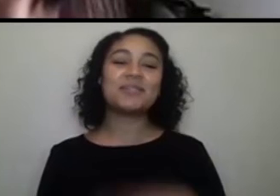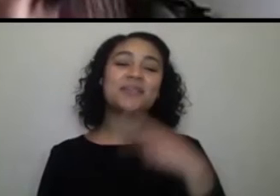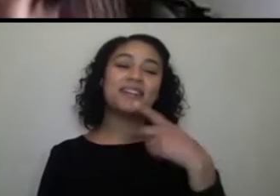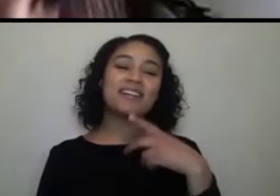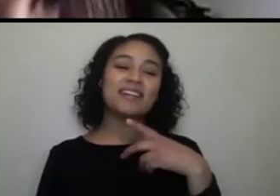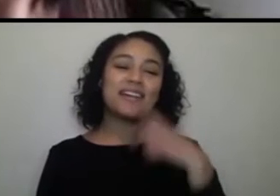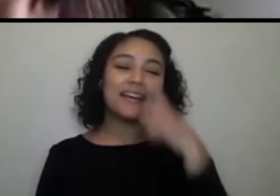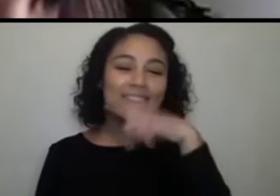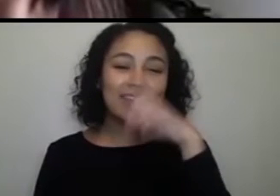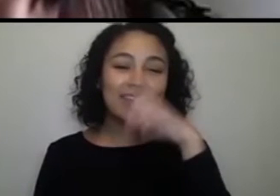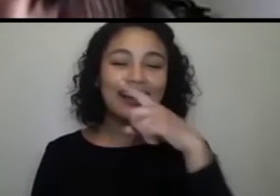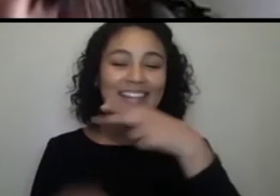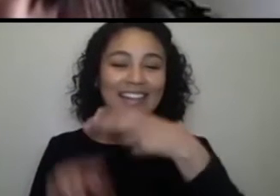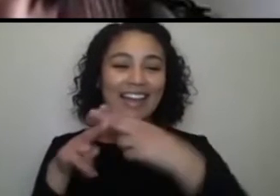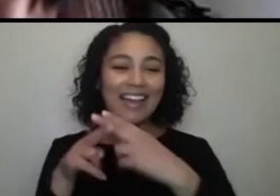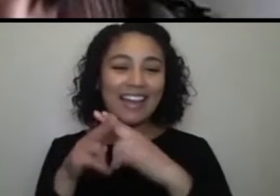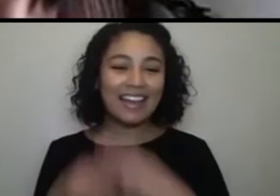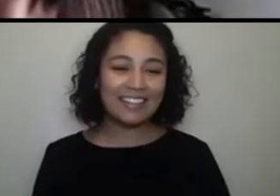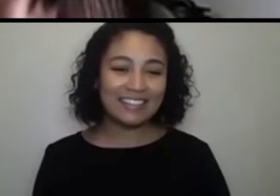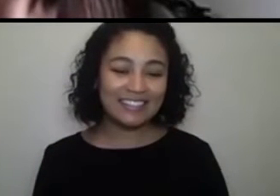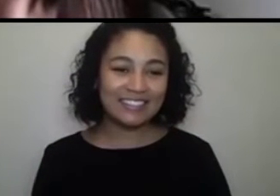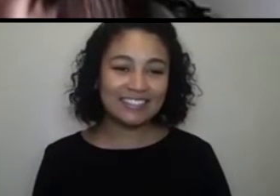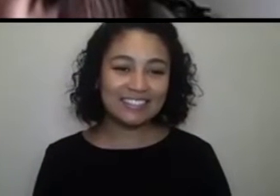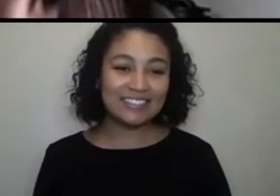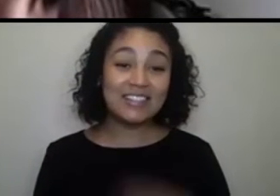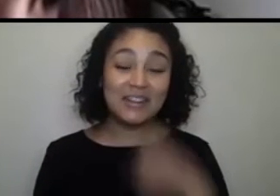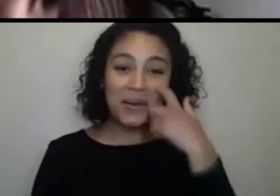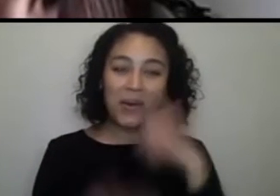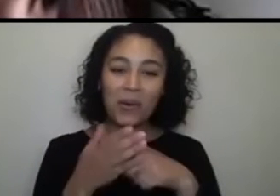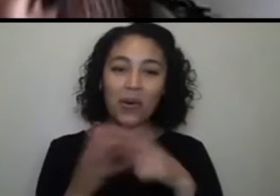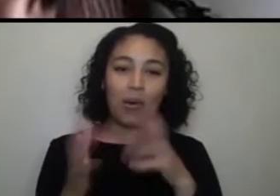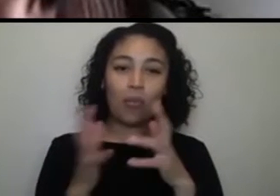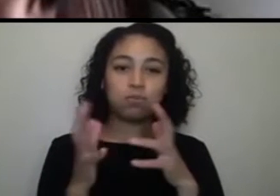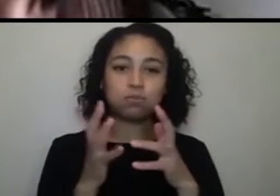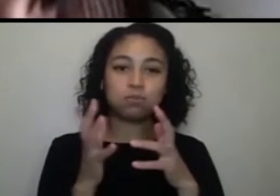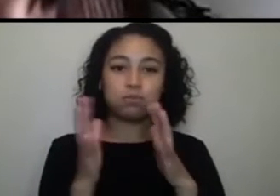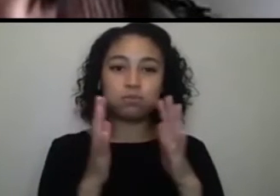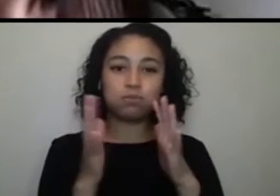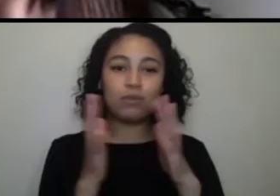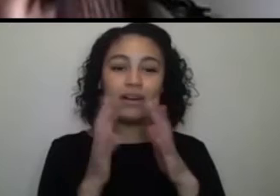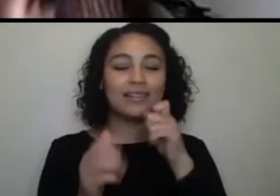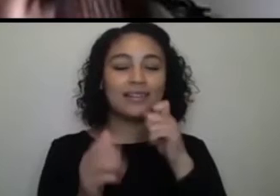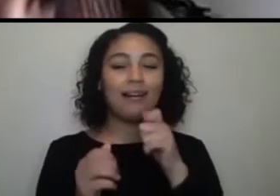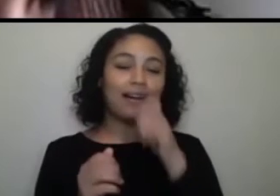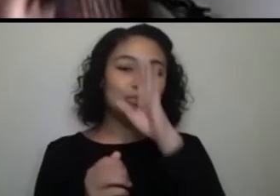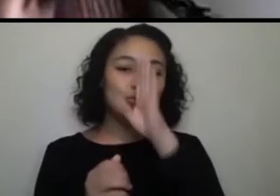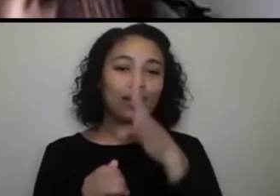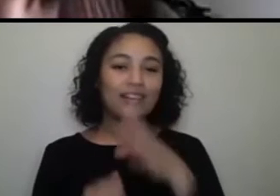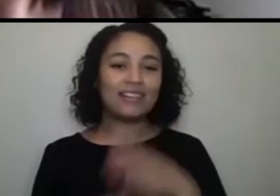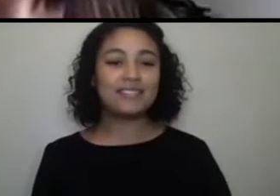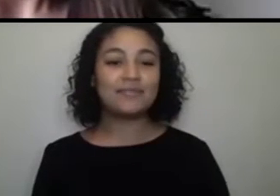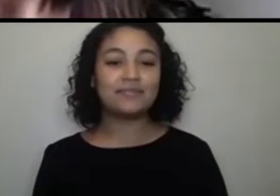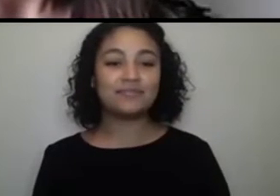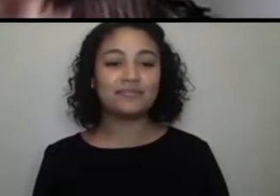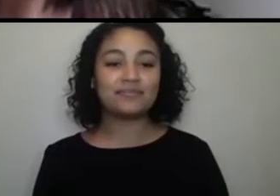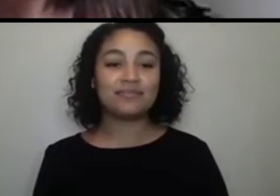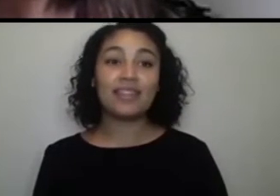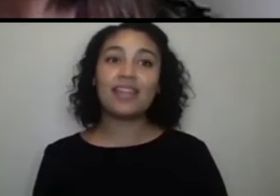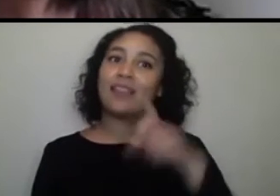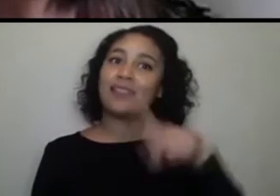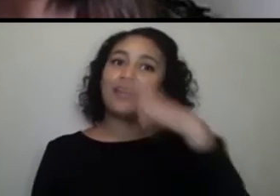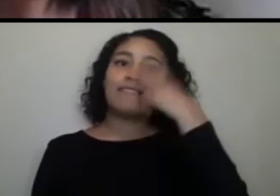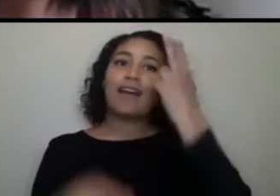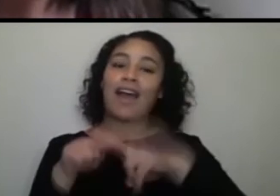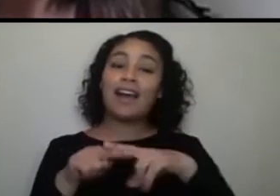You see, it stays in there, but it wiggles. And this one, this is the most fun of all. What